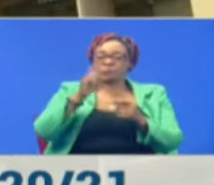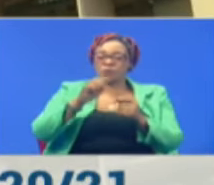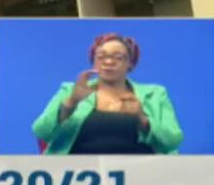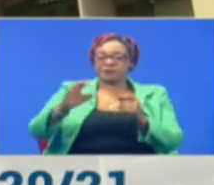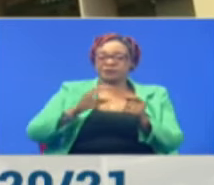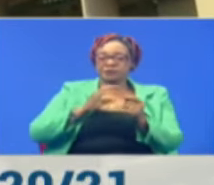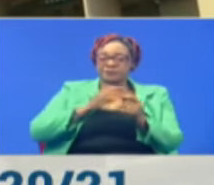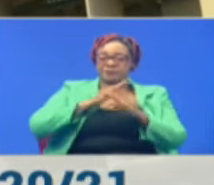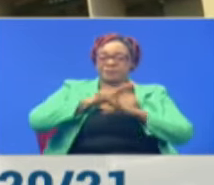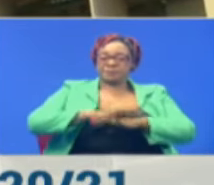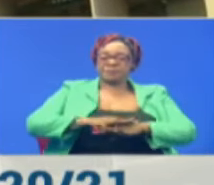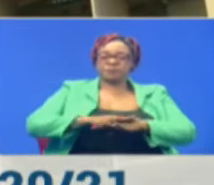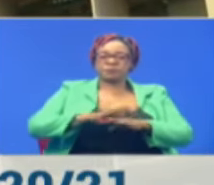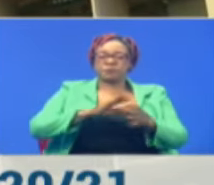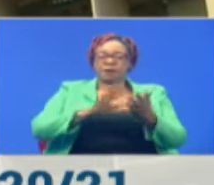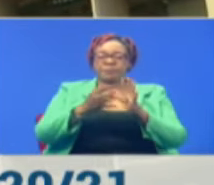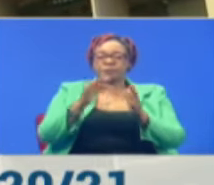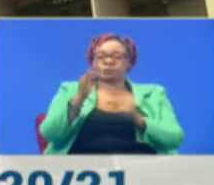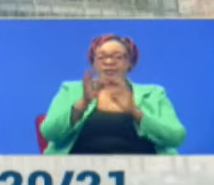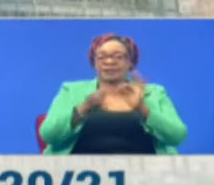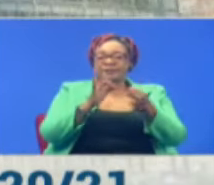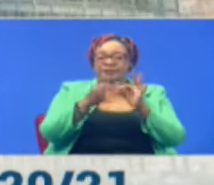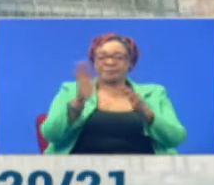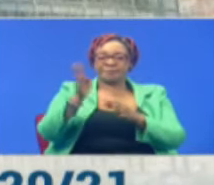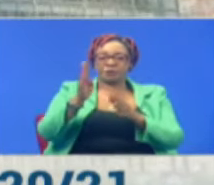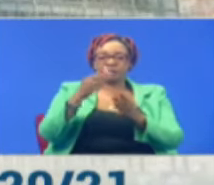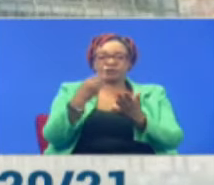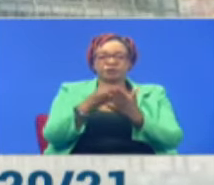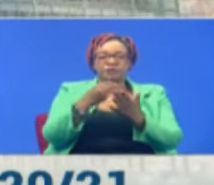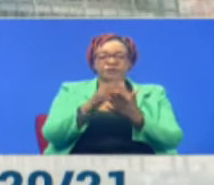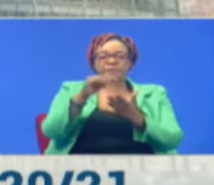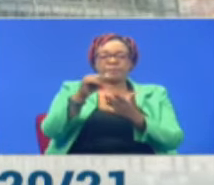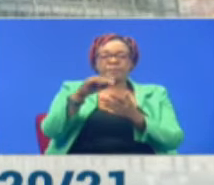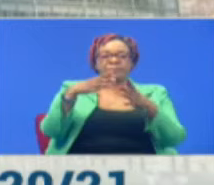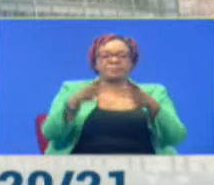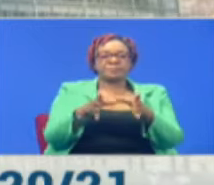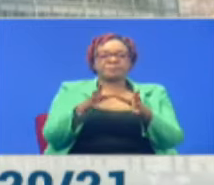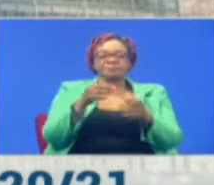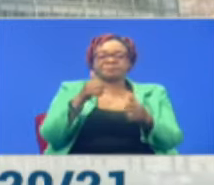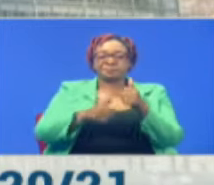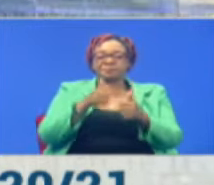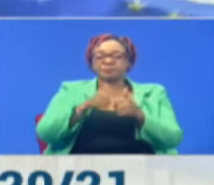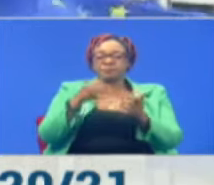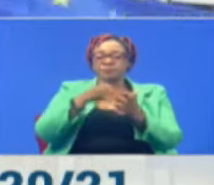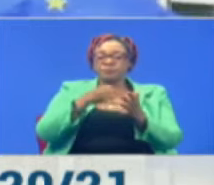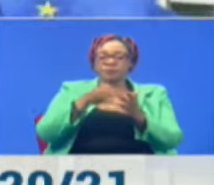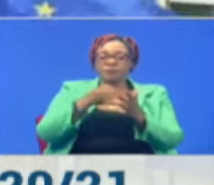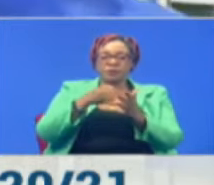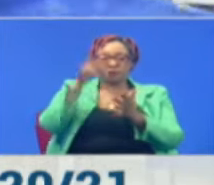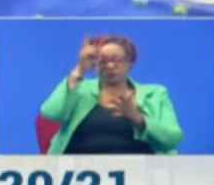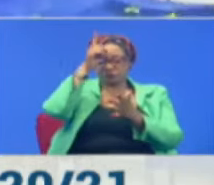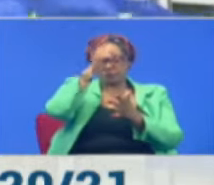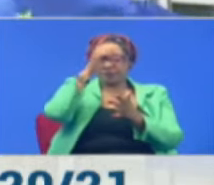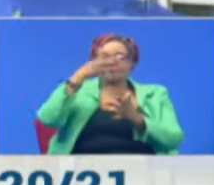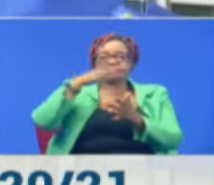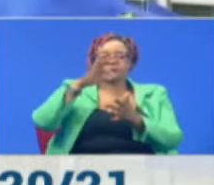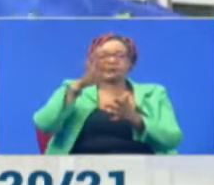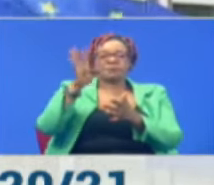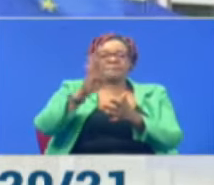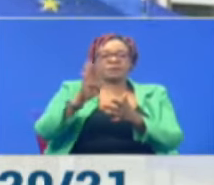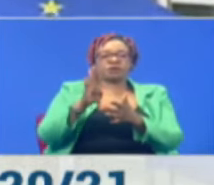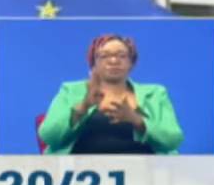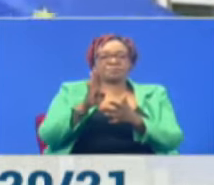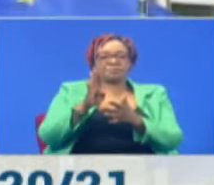relief to the tune of 33 billion shillings from the Paris Club, whose lenders include Germany, France, Belgium, and Denmark.